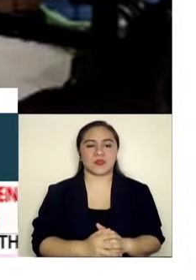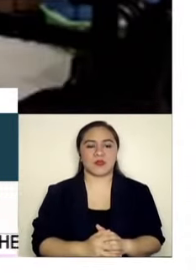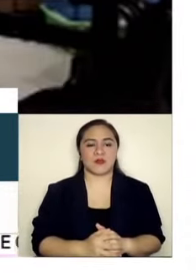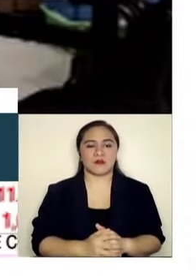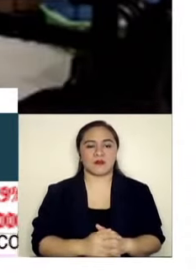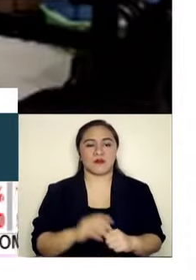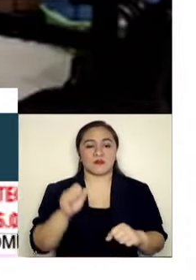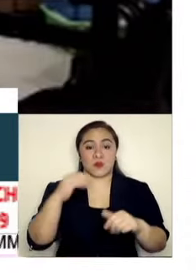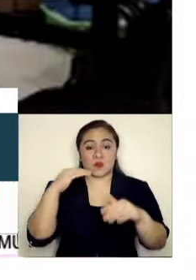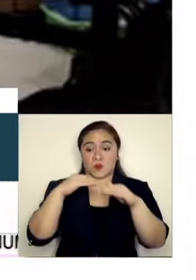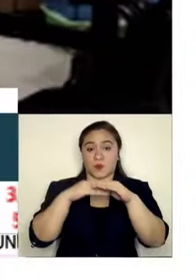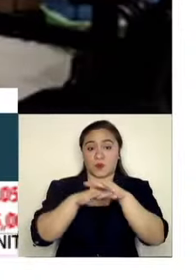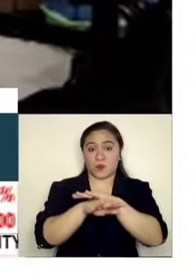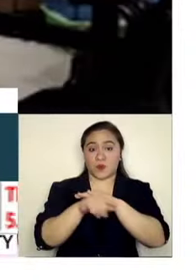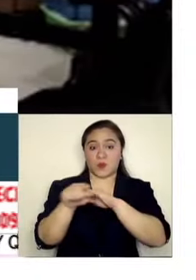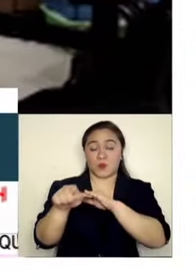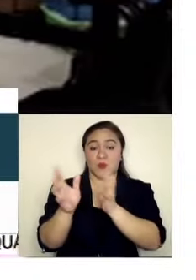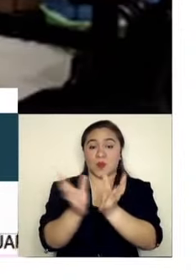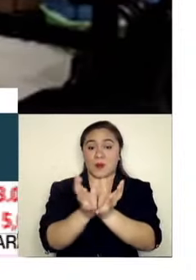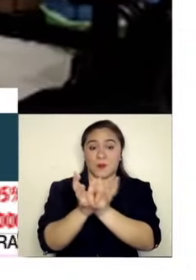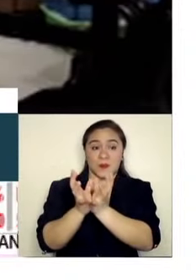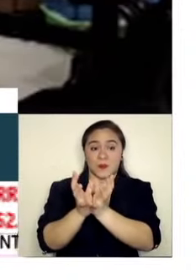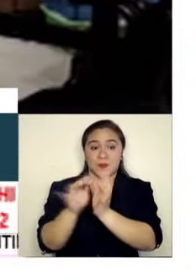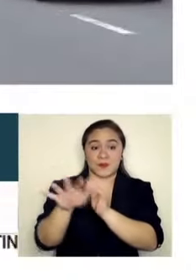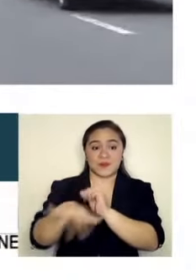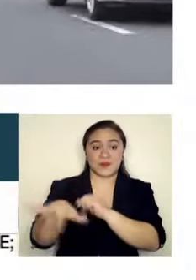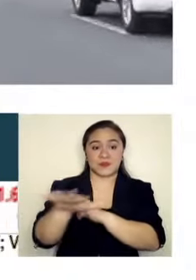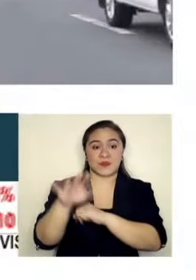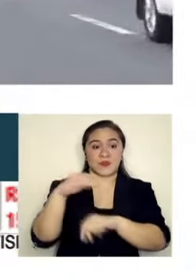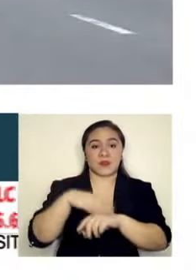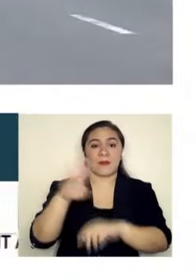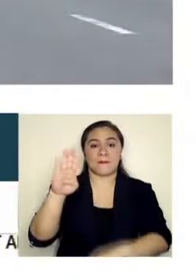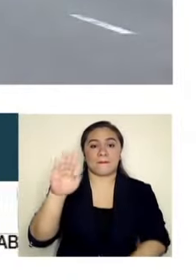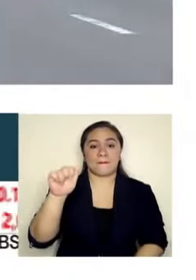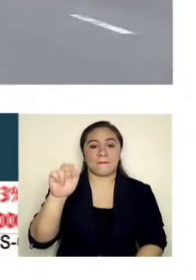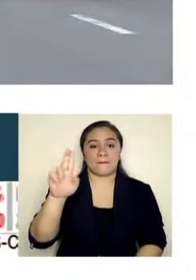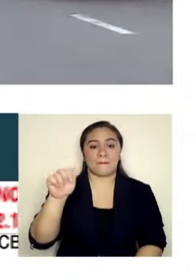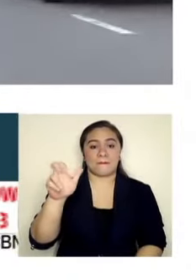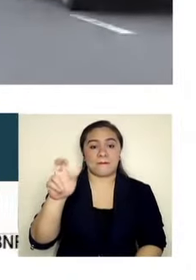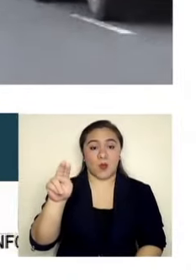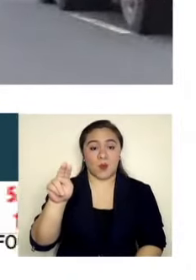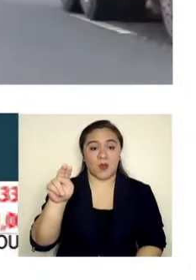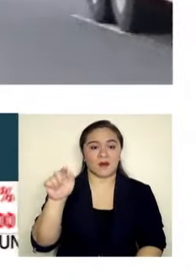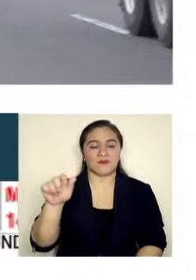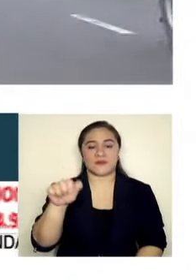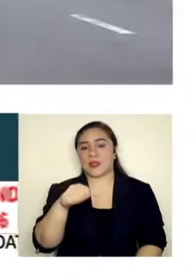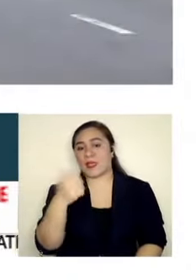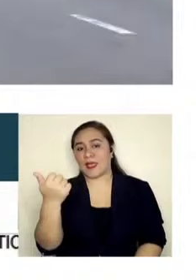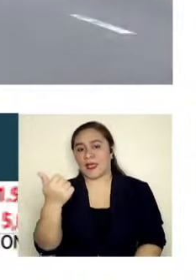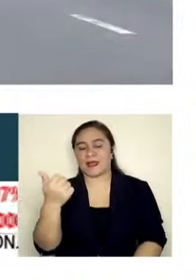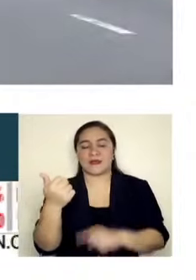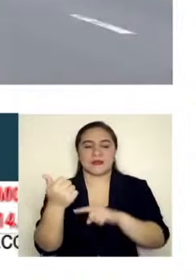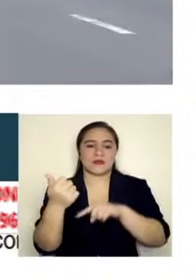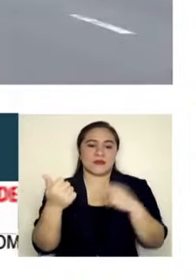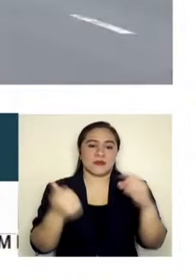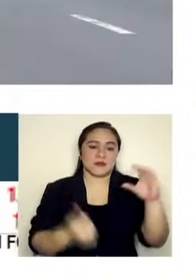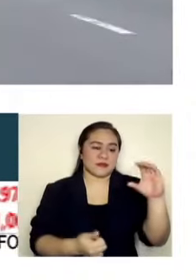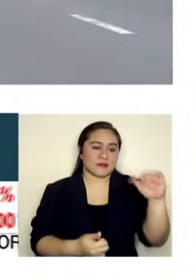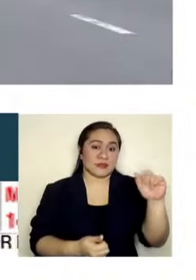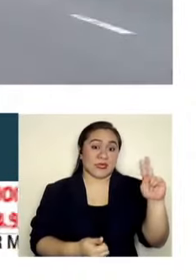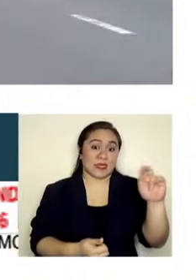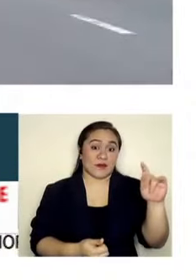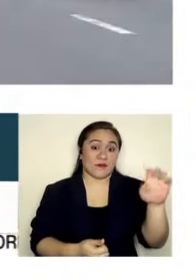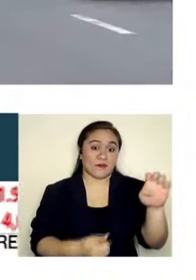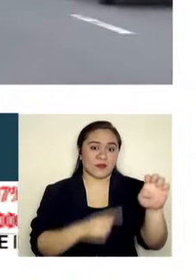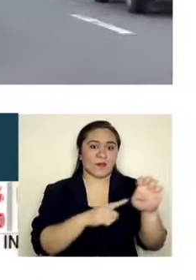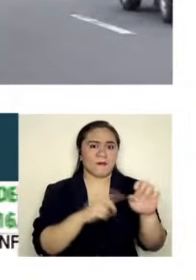their communities, residences in one in Bawan and the other one in the two others in Cavite, nag-negative